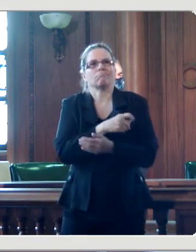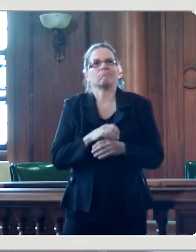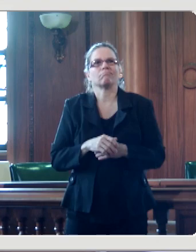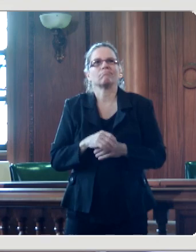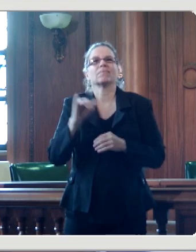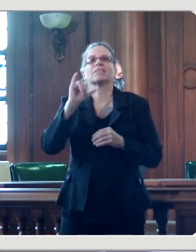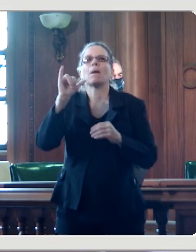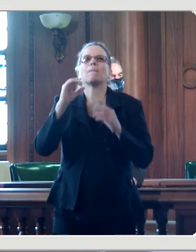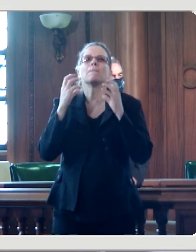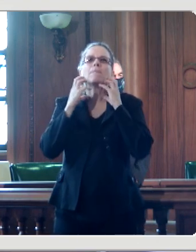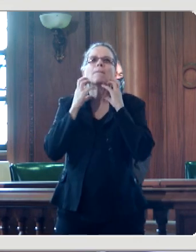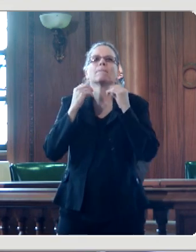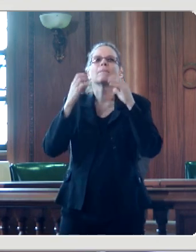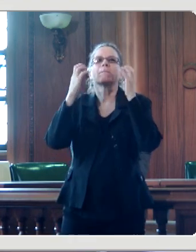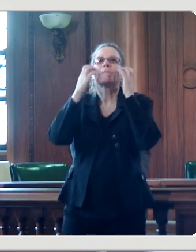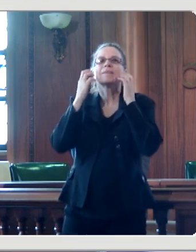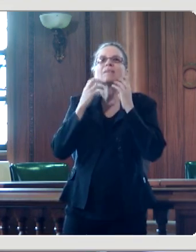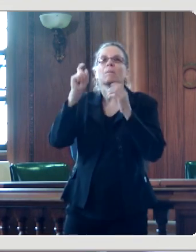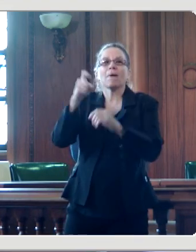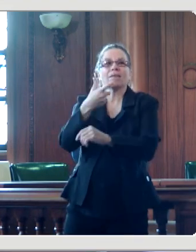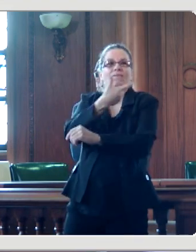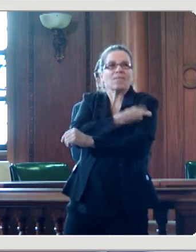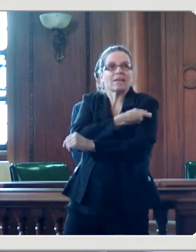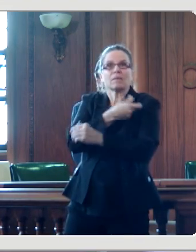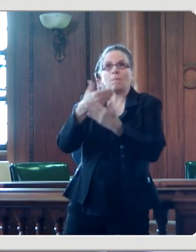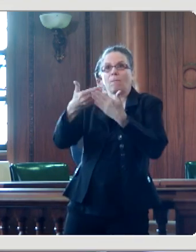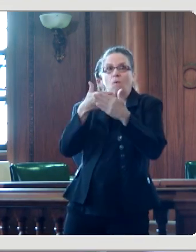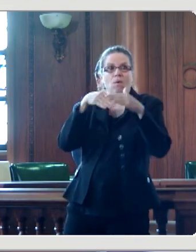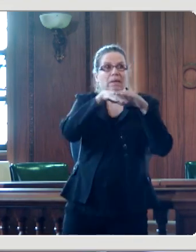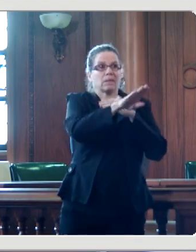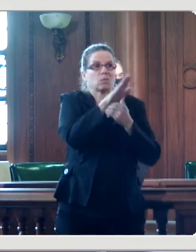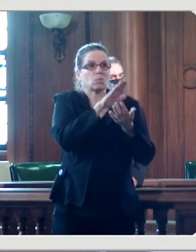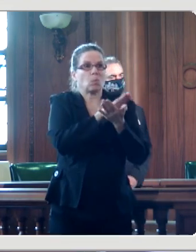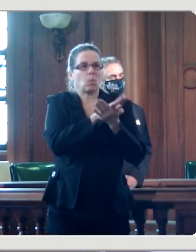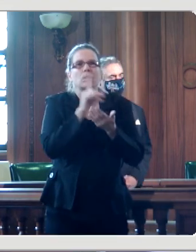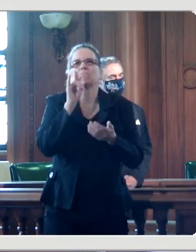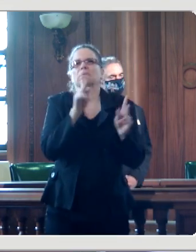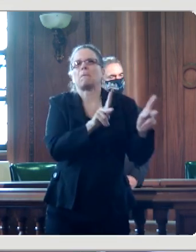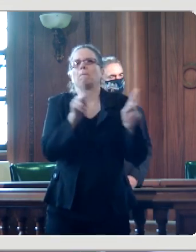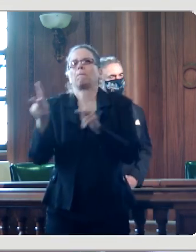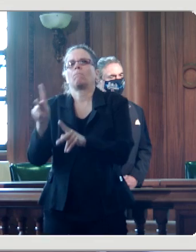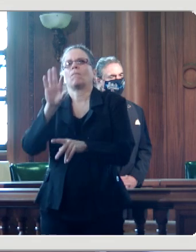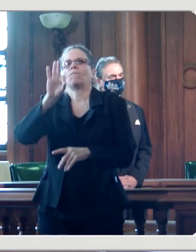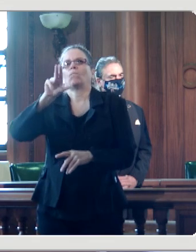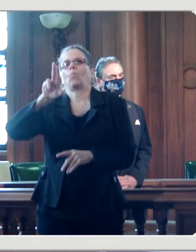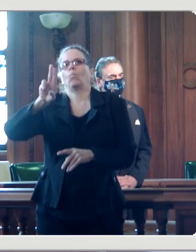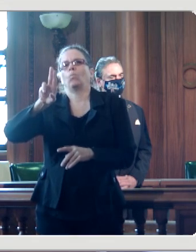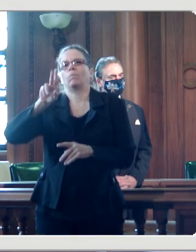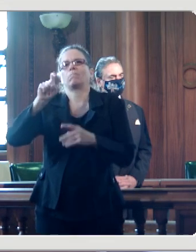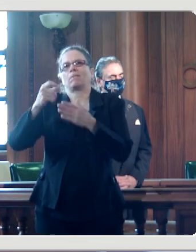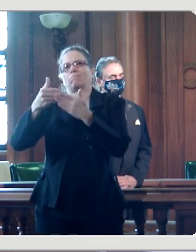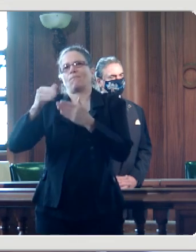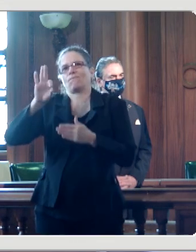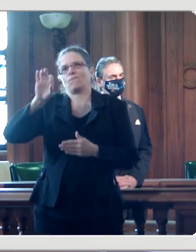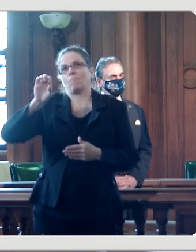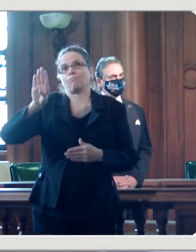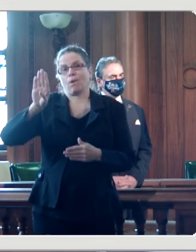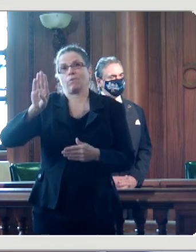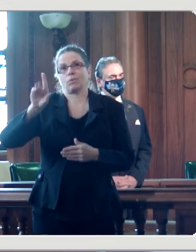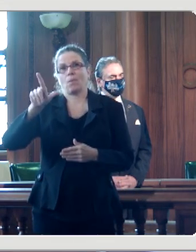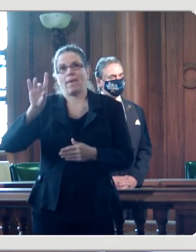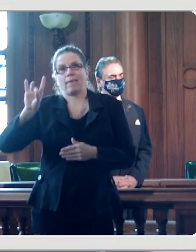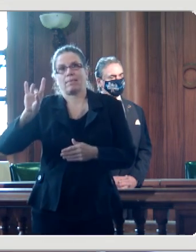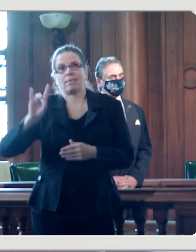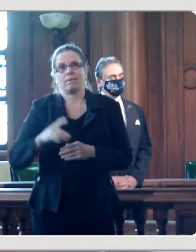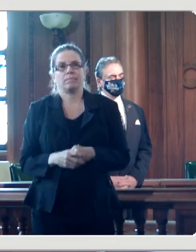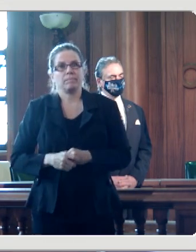been a final decision from DESE relative to MCAS this year. They put the MCAS tests off later, but we are